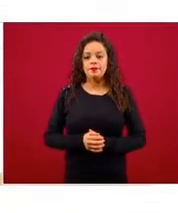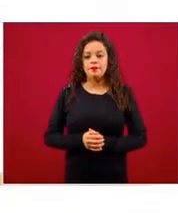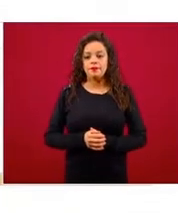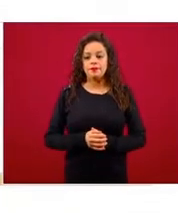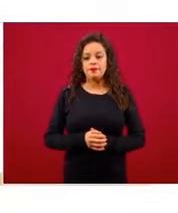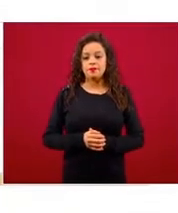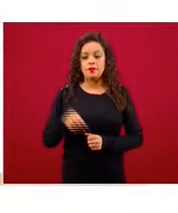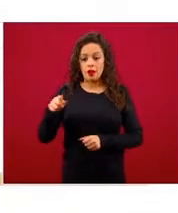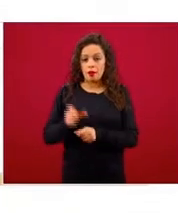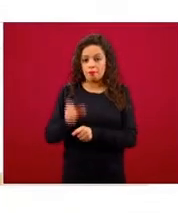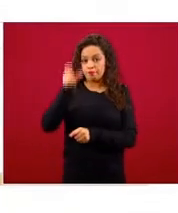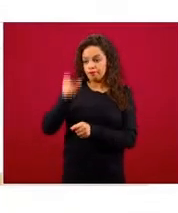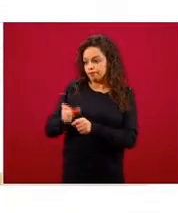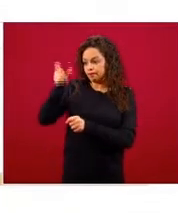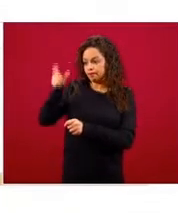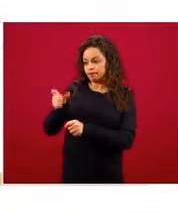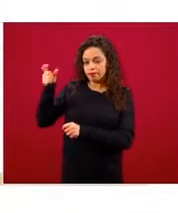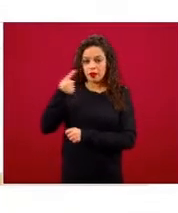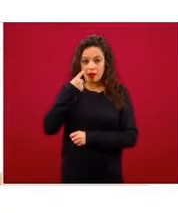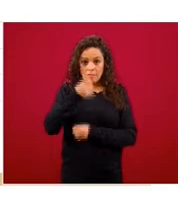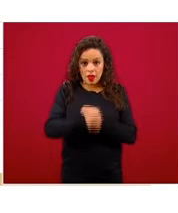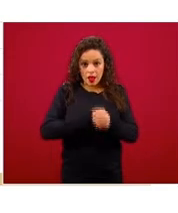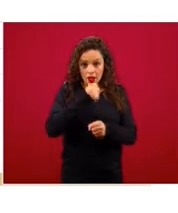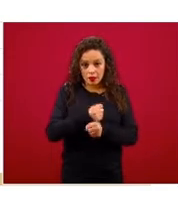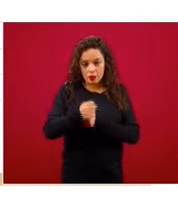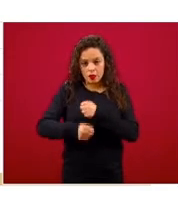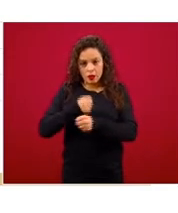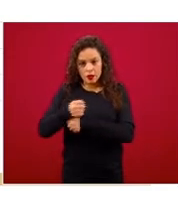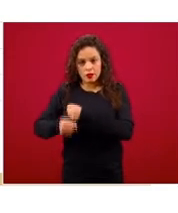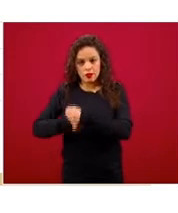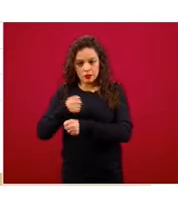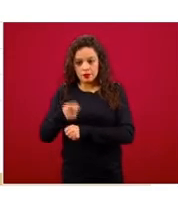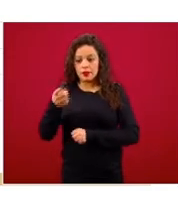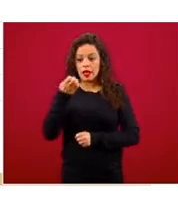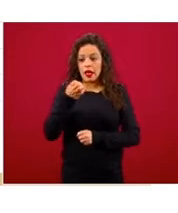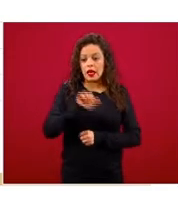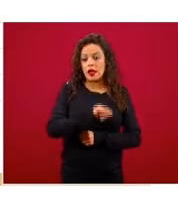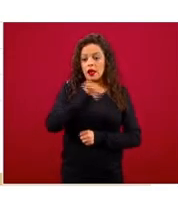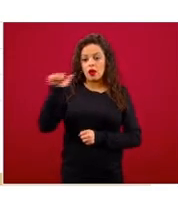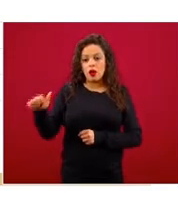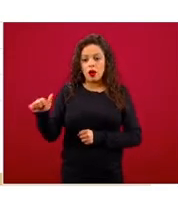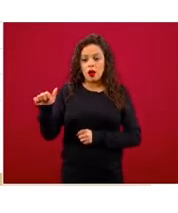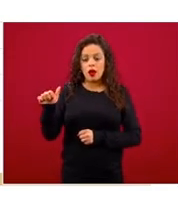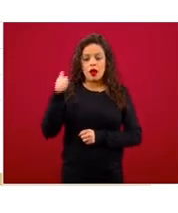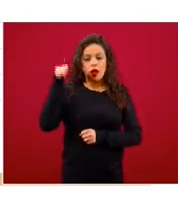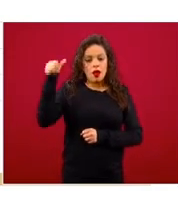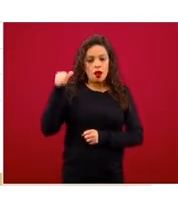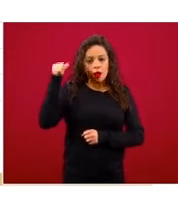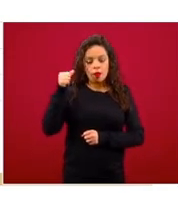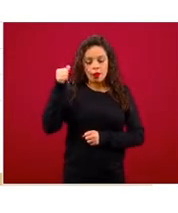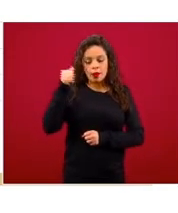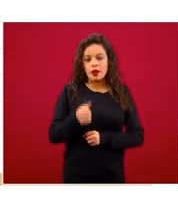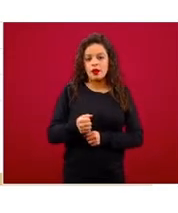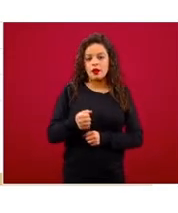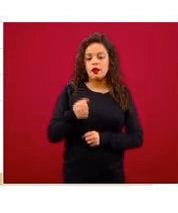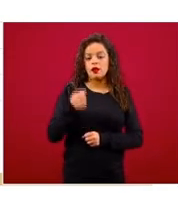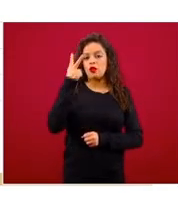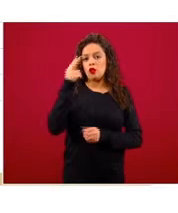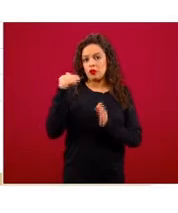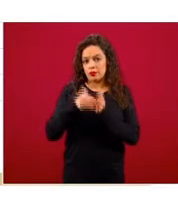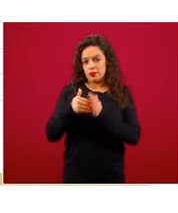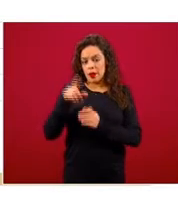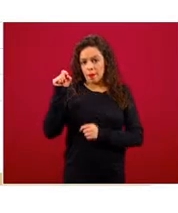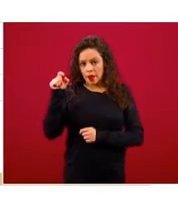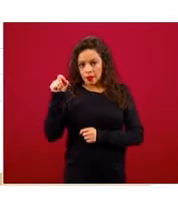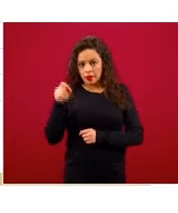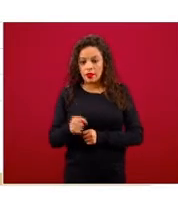April 2015 to 2020. This is what we have for all of Mexico. This is Mexico City. Country,